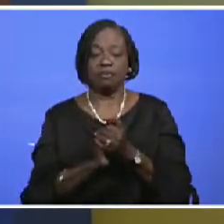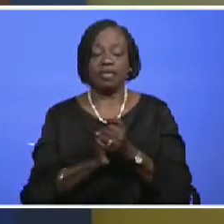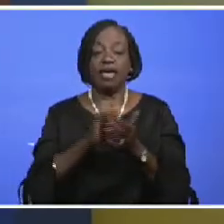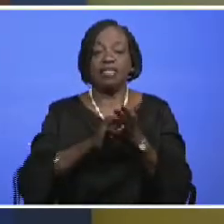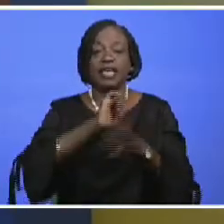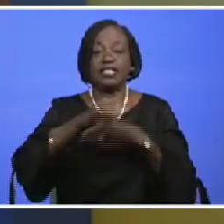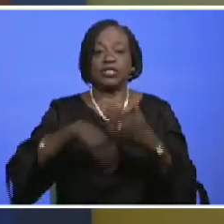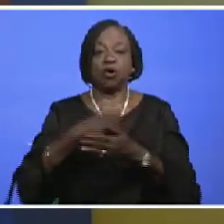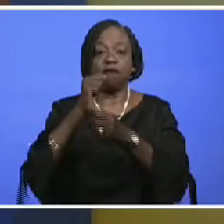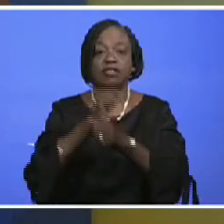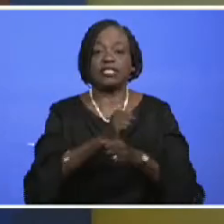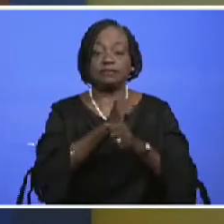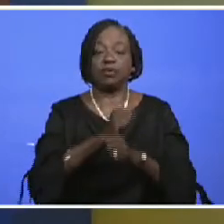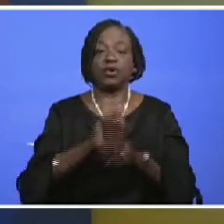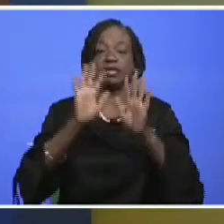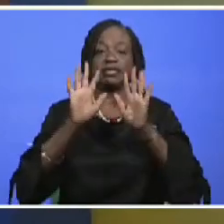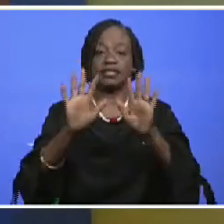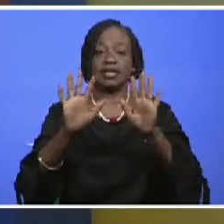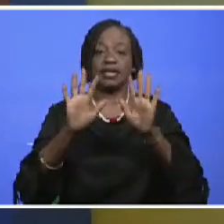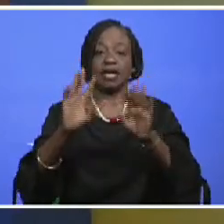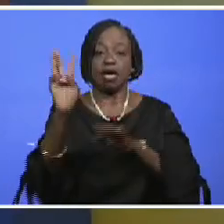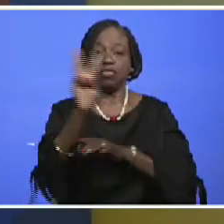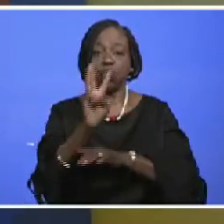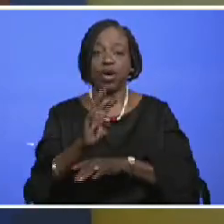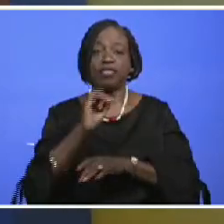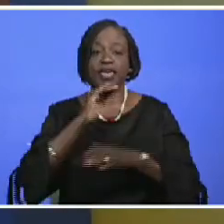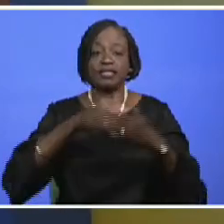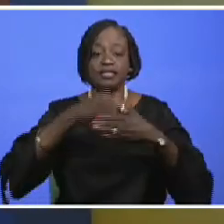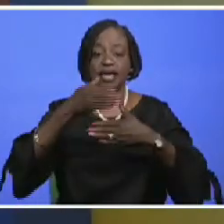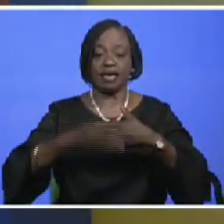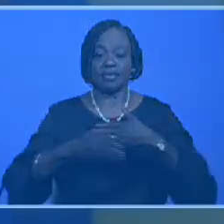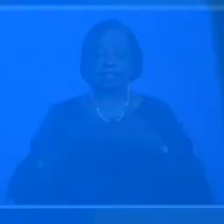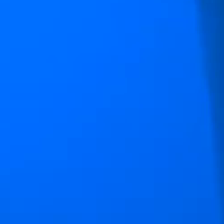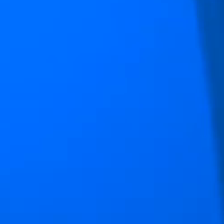it for Sports Sunday. Stay tuned. Tonight's weather forecast is up next.